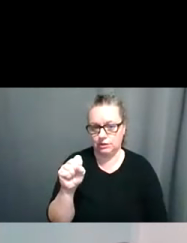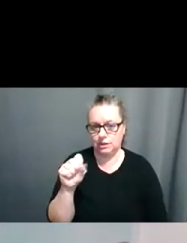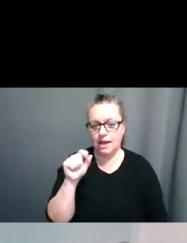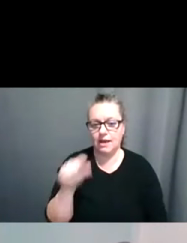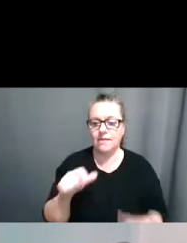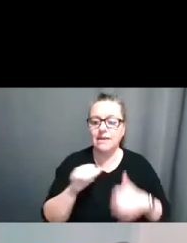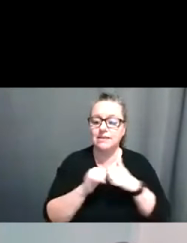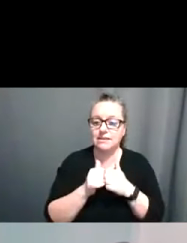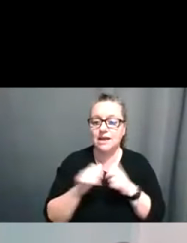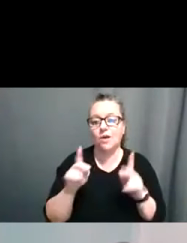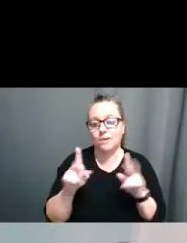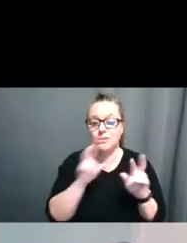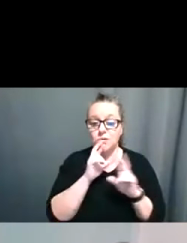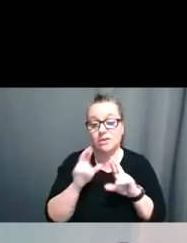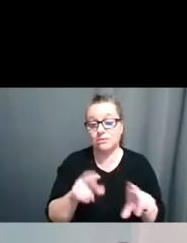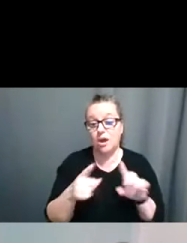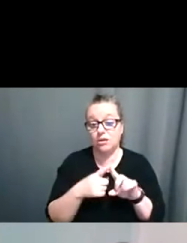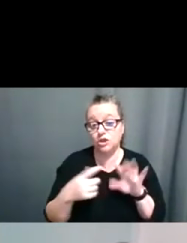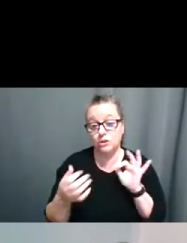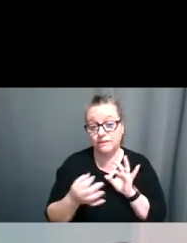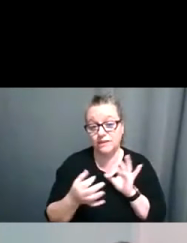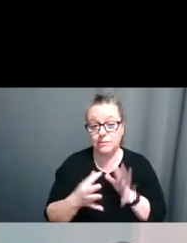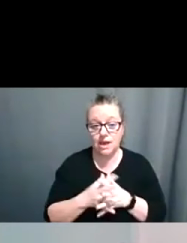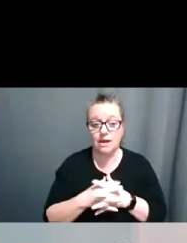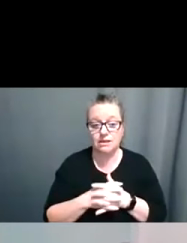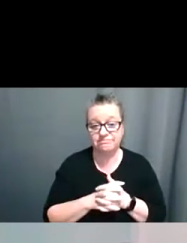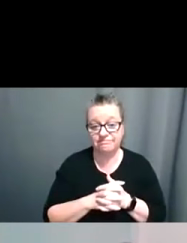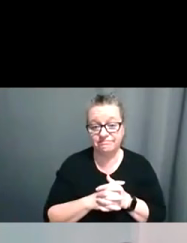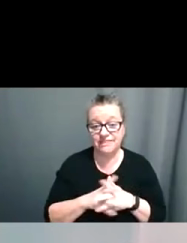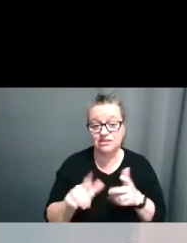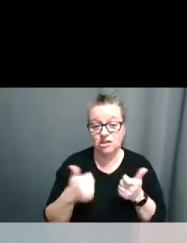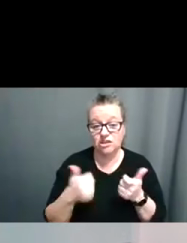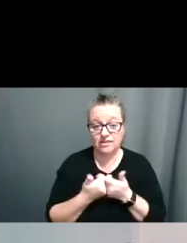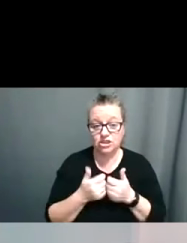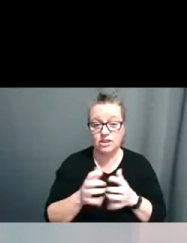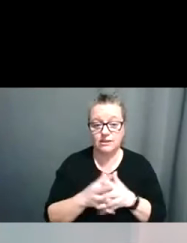people respond to feedback. And especially if it's challenging.